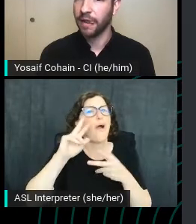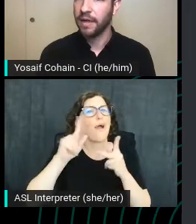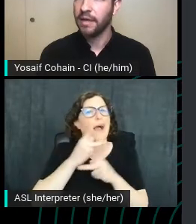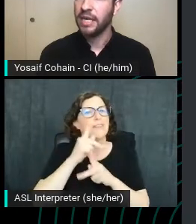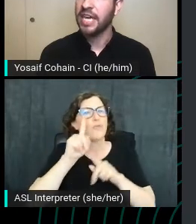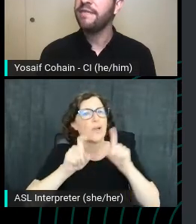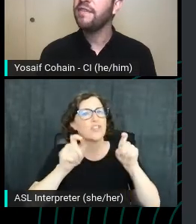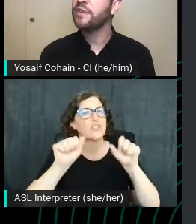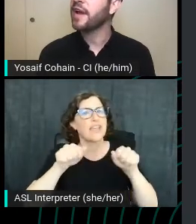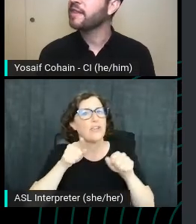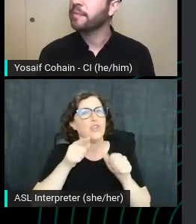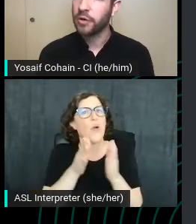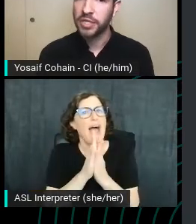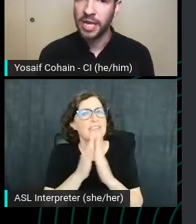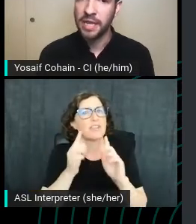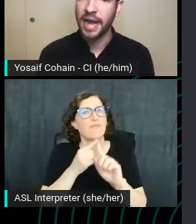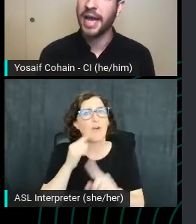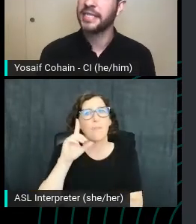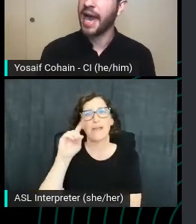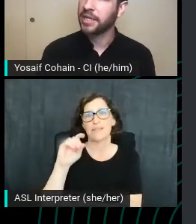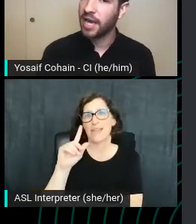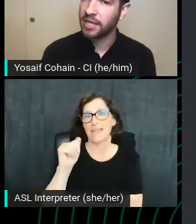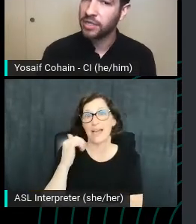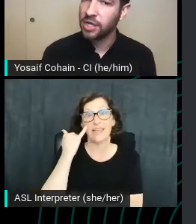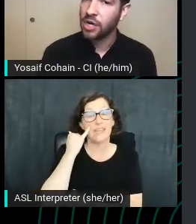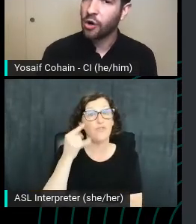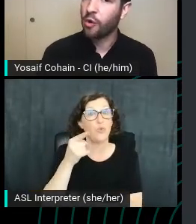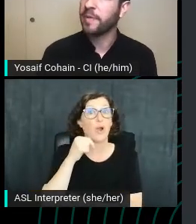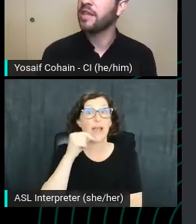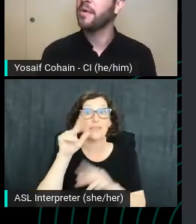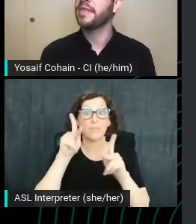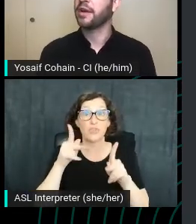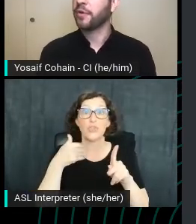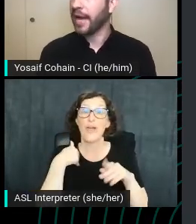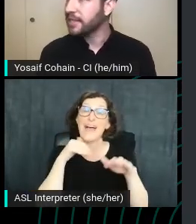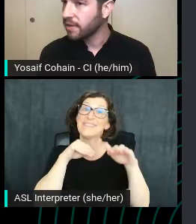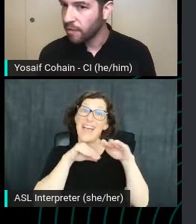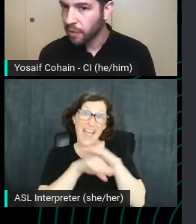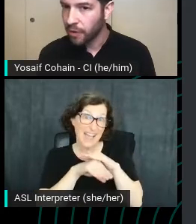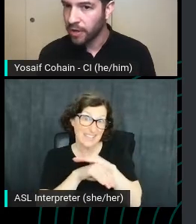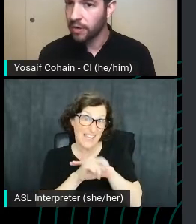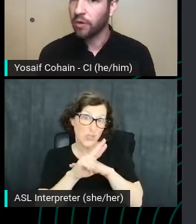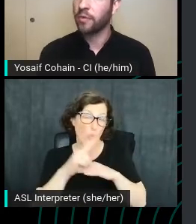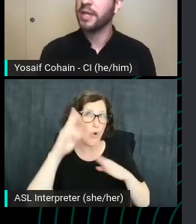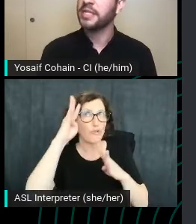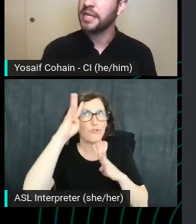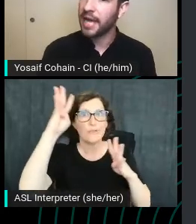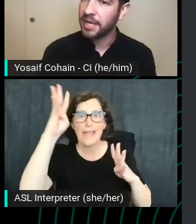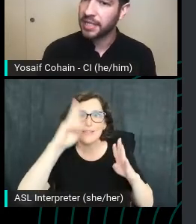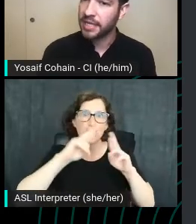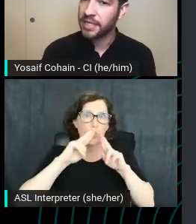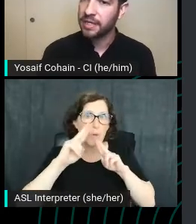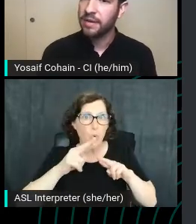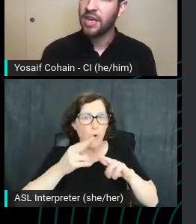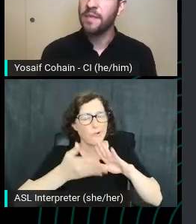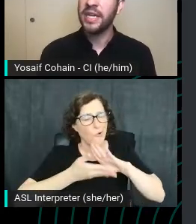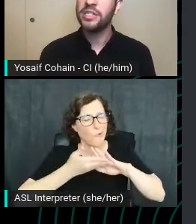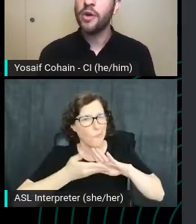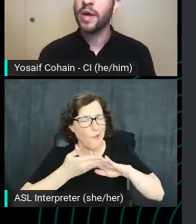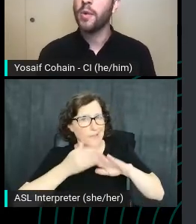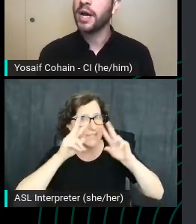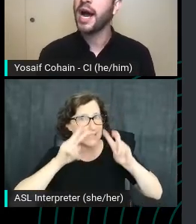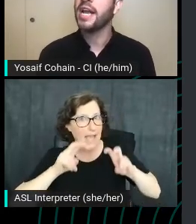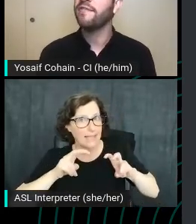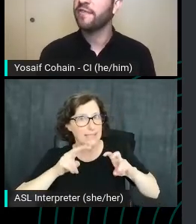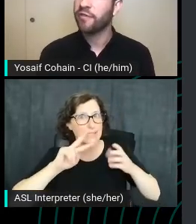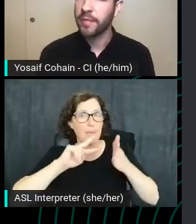data. Even if you're not the person that has access or will be the one that creates the report or runs the analysis, it means